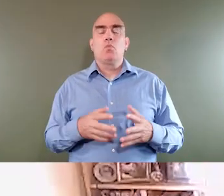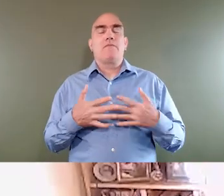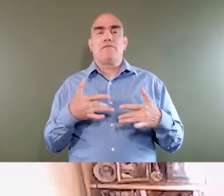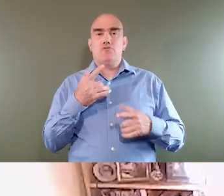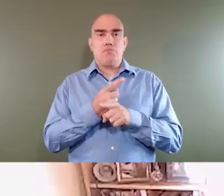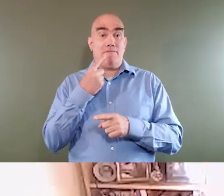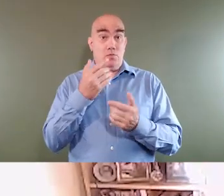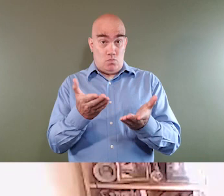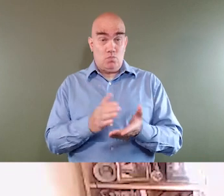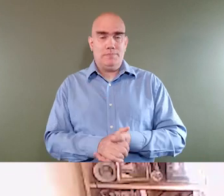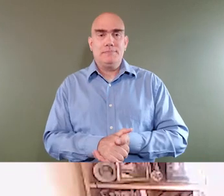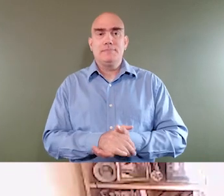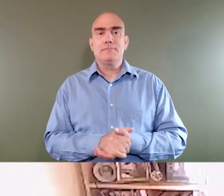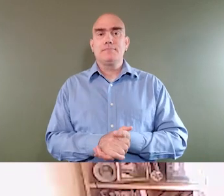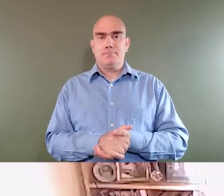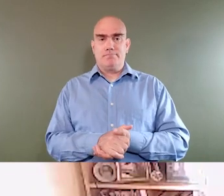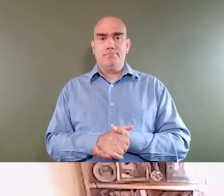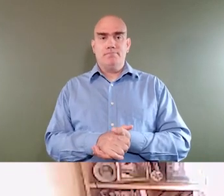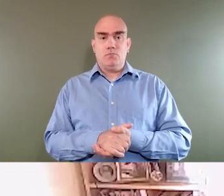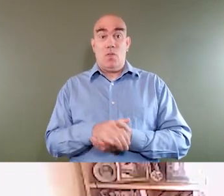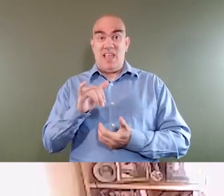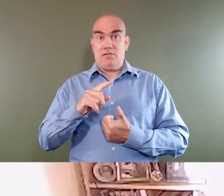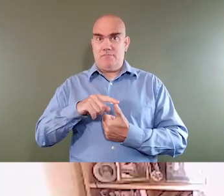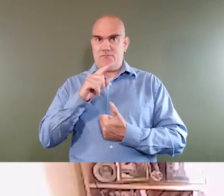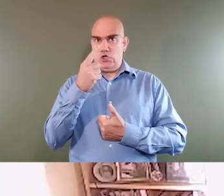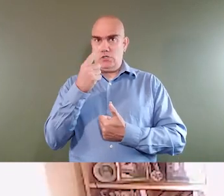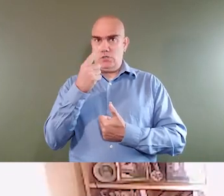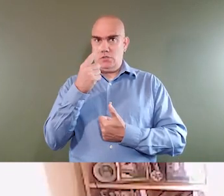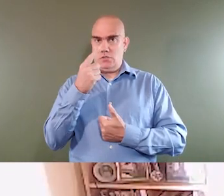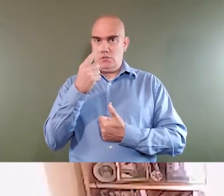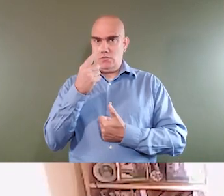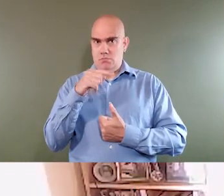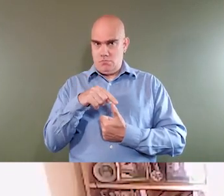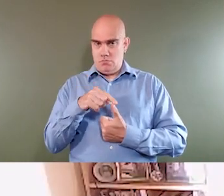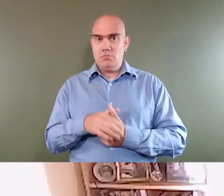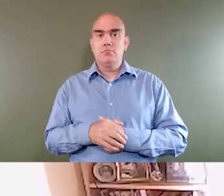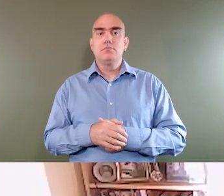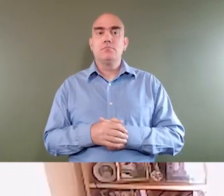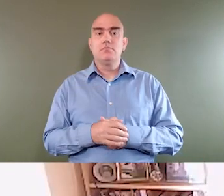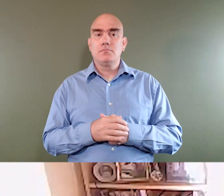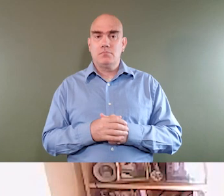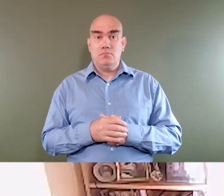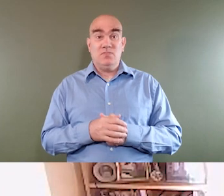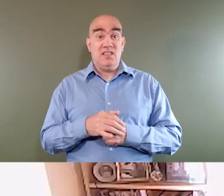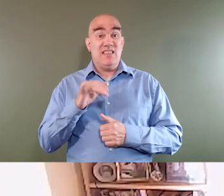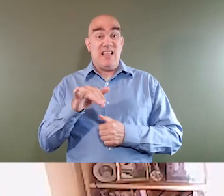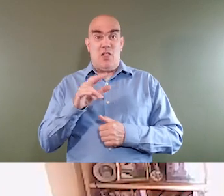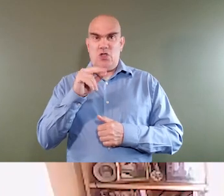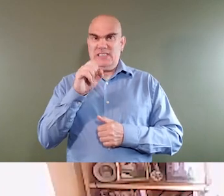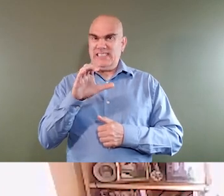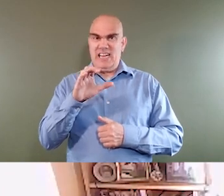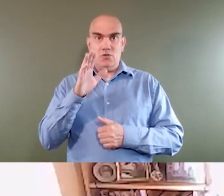you. Okay, so that's going to be the first thing we're going to do. You're going all out for 30 seconds with